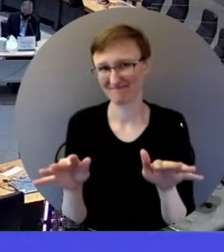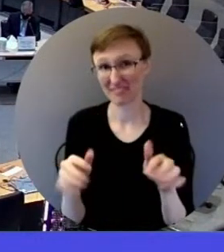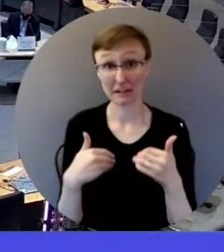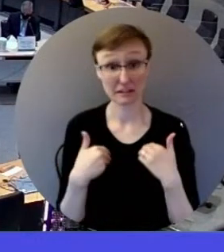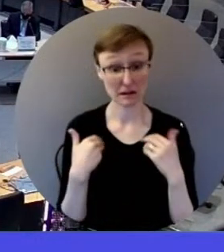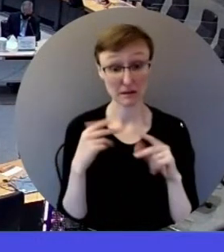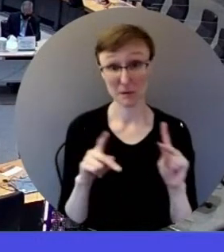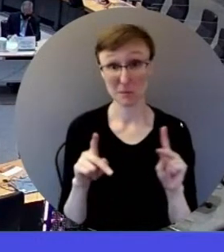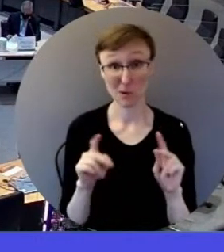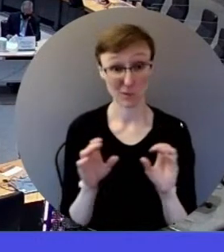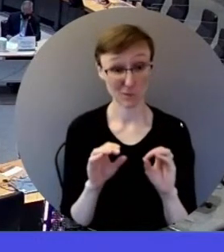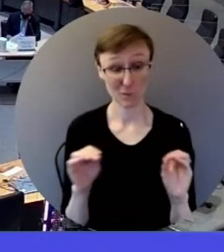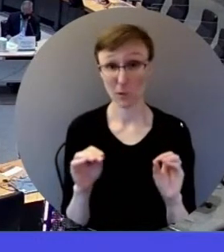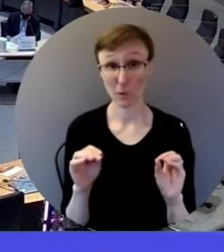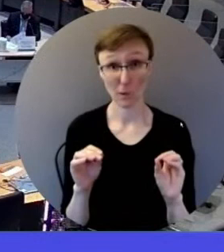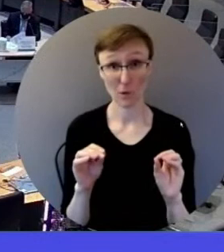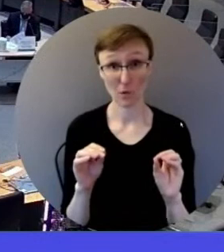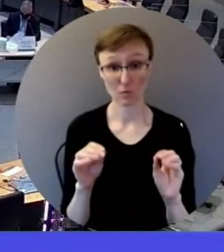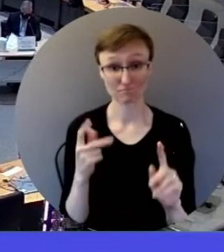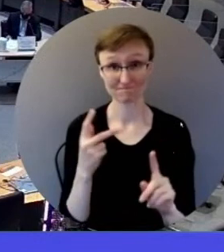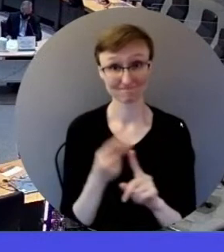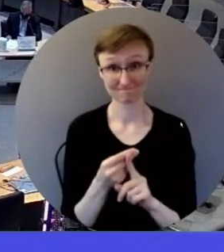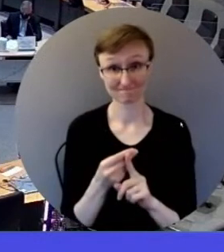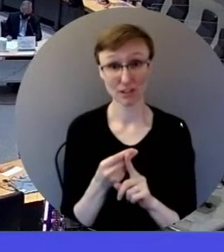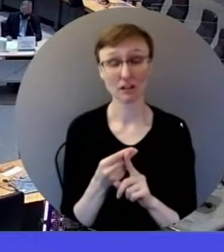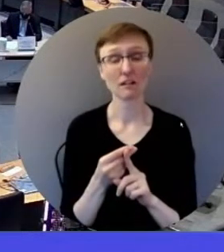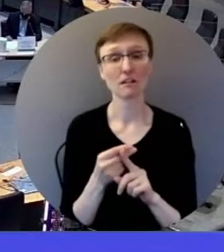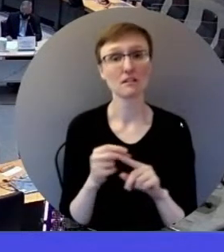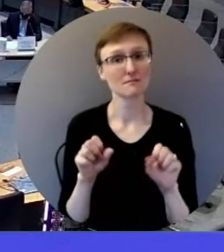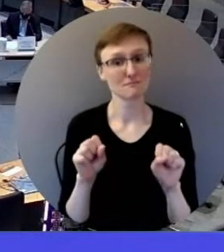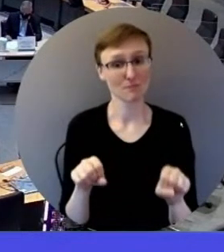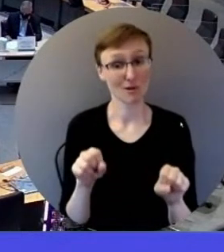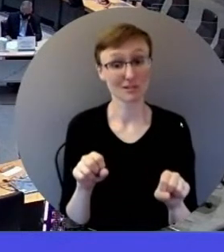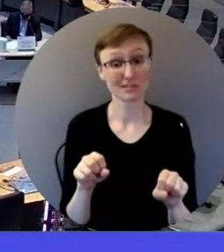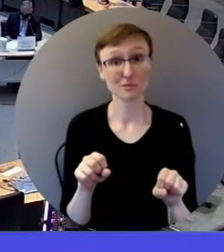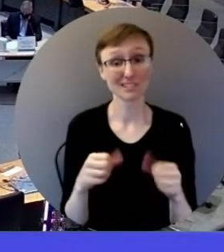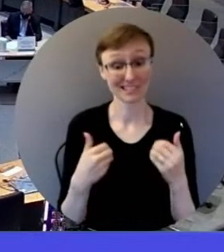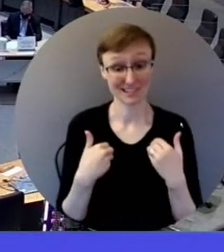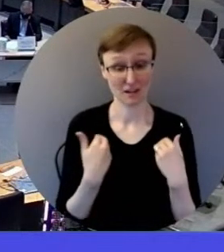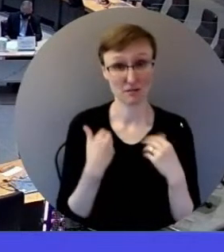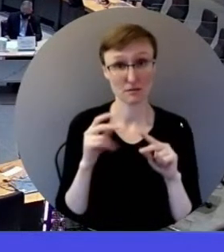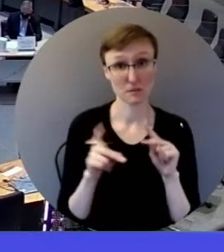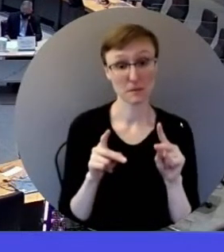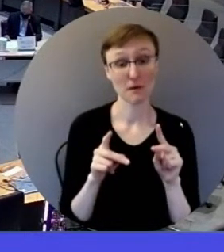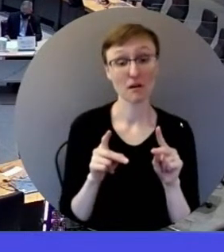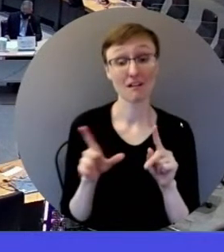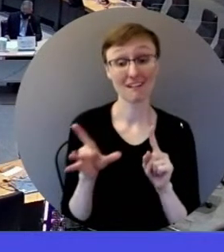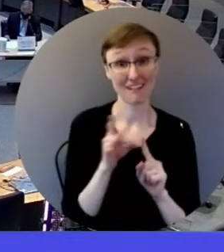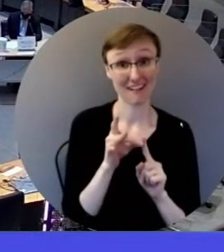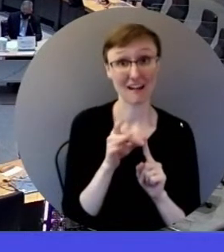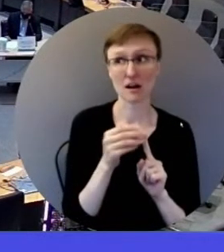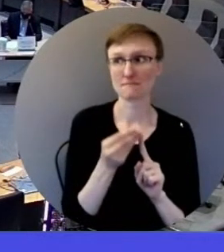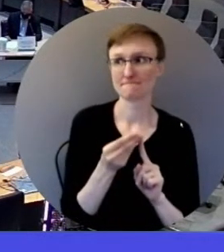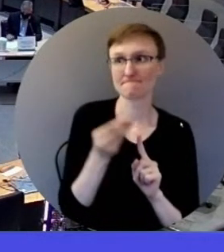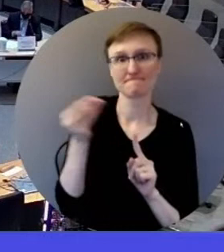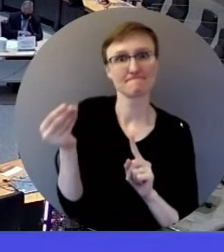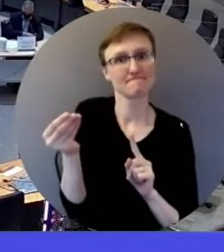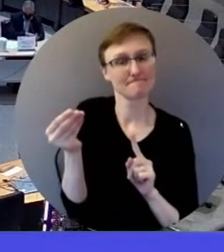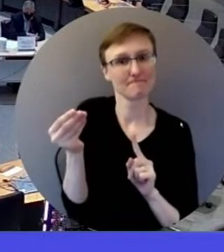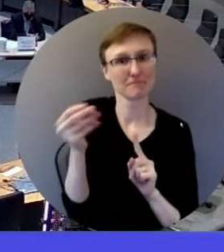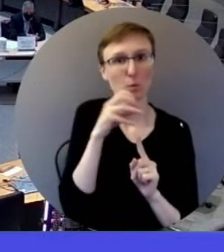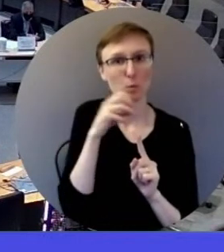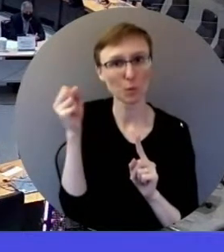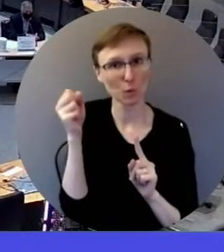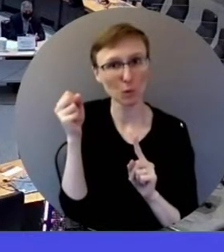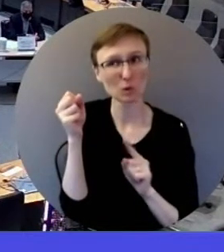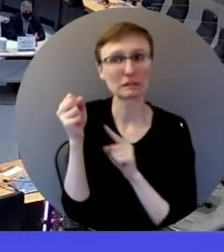can lead to still people who are older, more at risk for serious illness, getting hospitalized and even